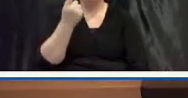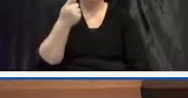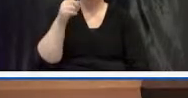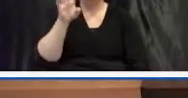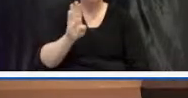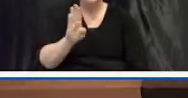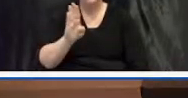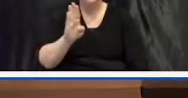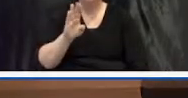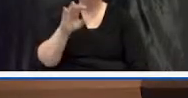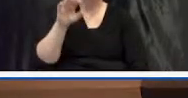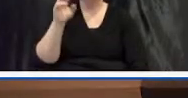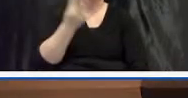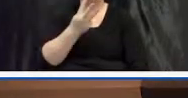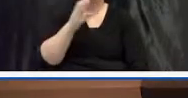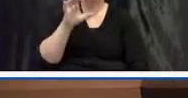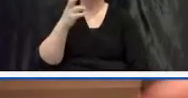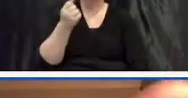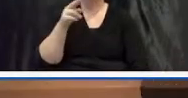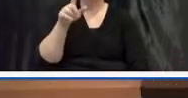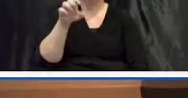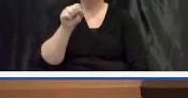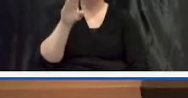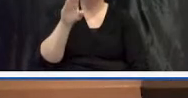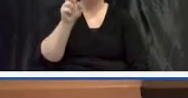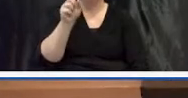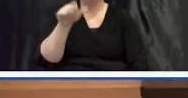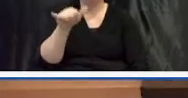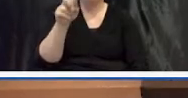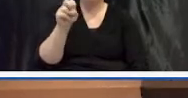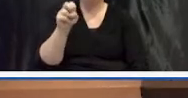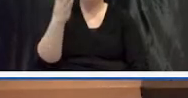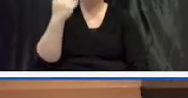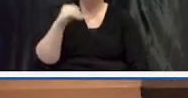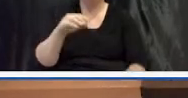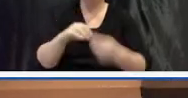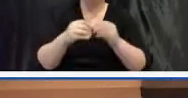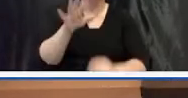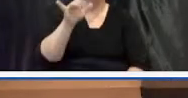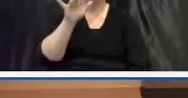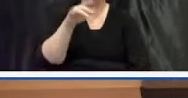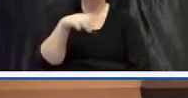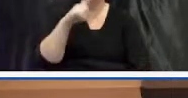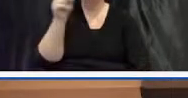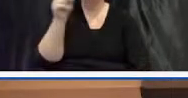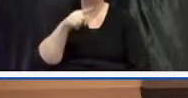1011B, West Charles Bussey Avenue. Item 25,